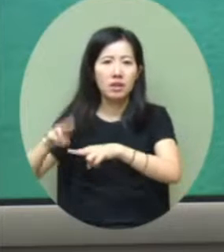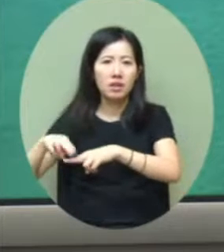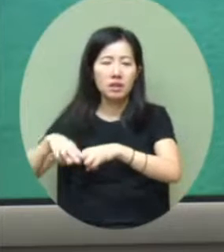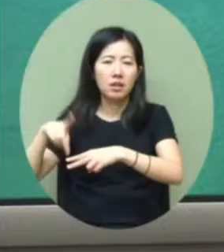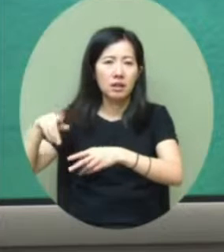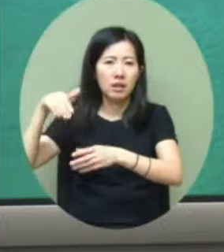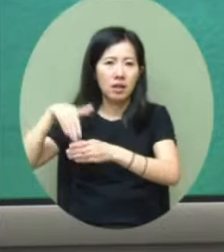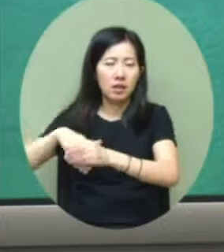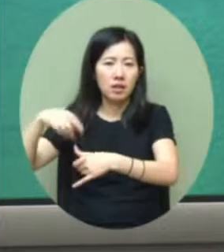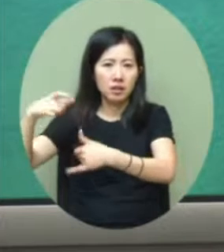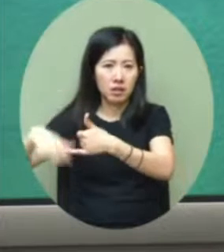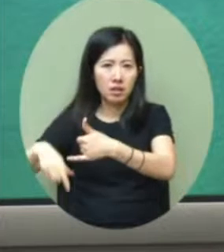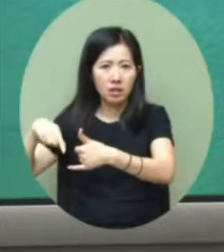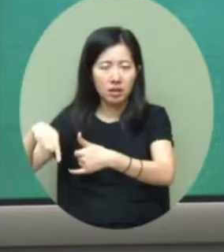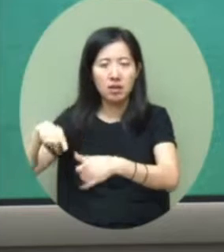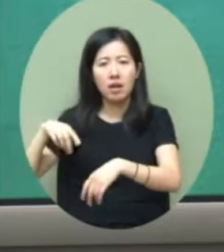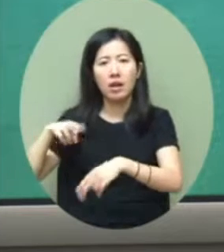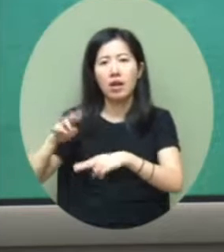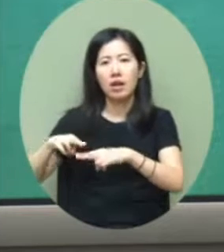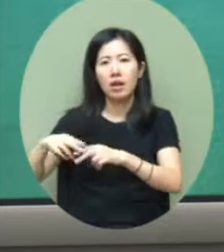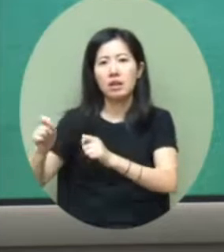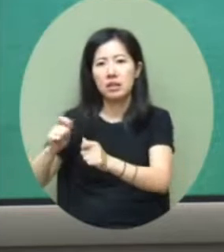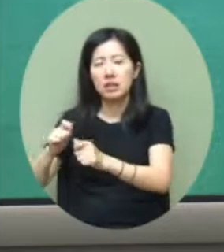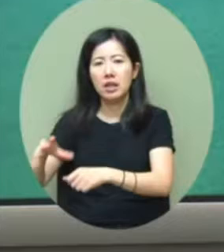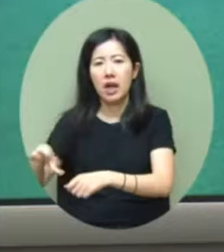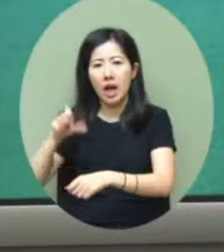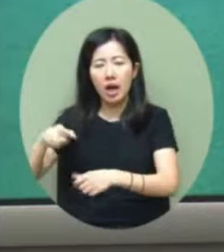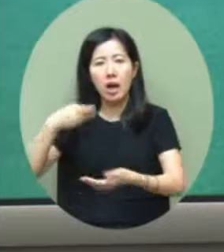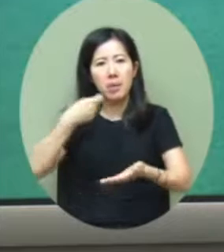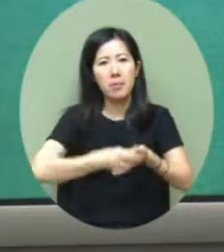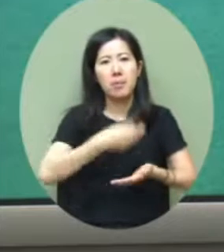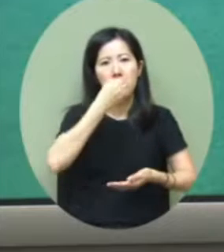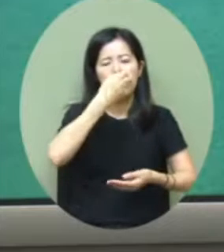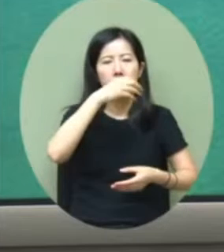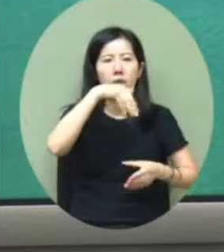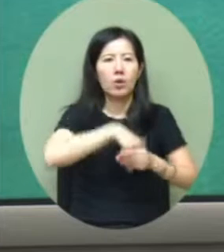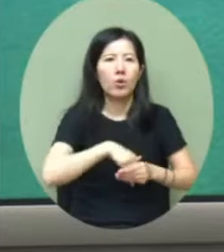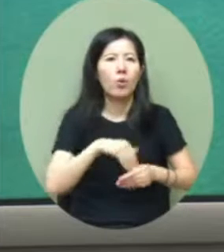daily transactions in Hong Kong. Mainland investors can use